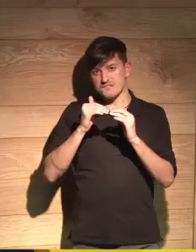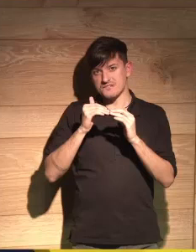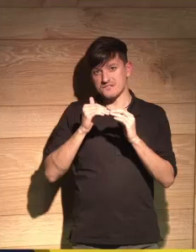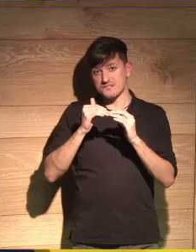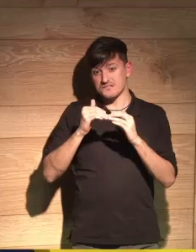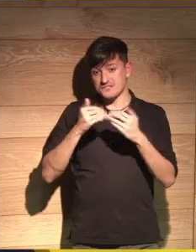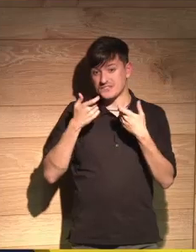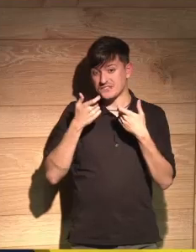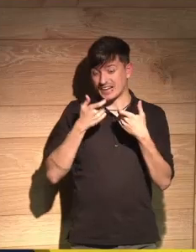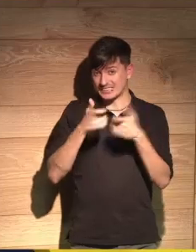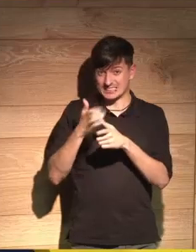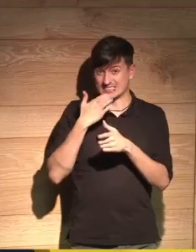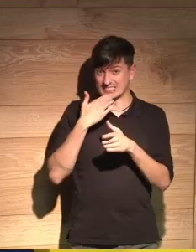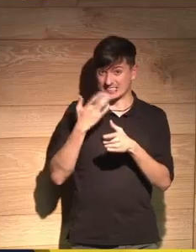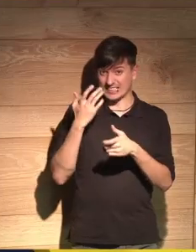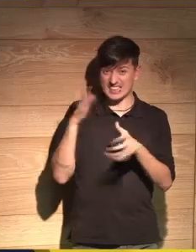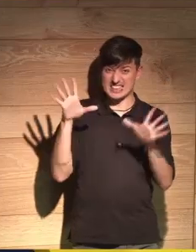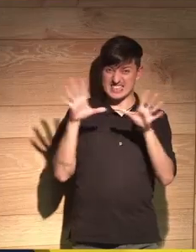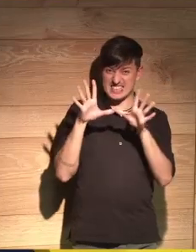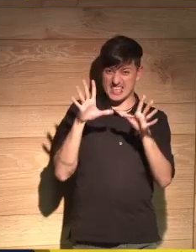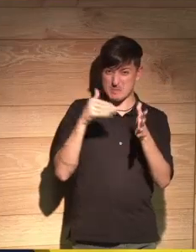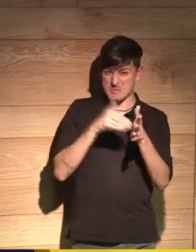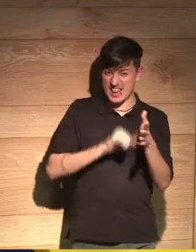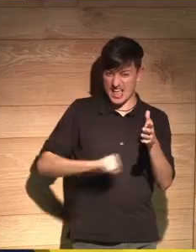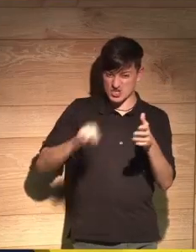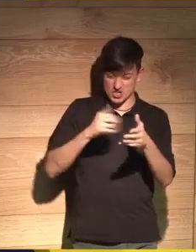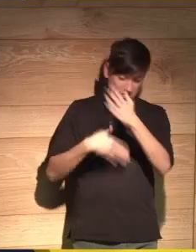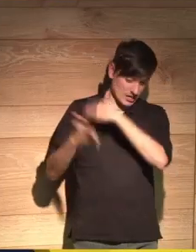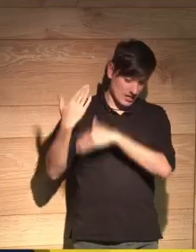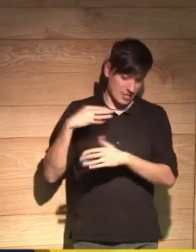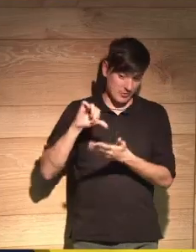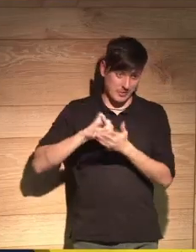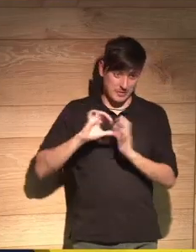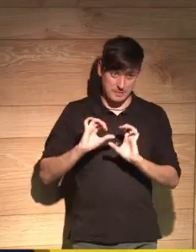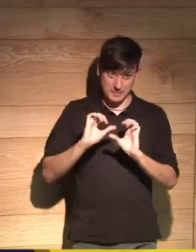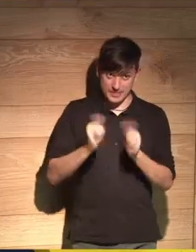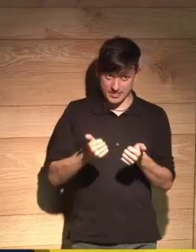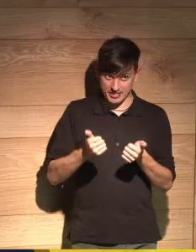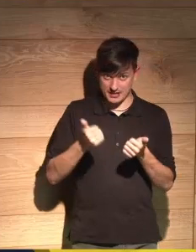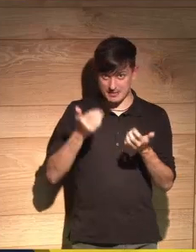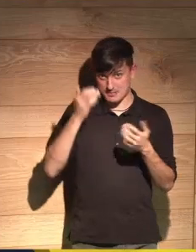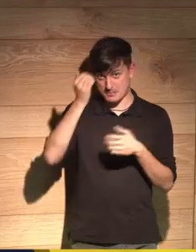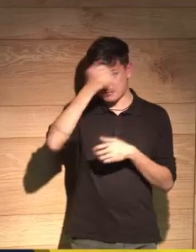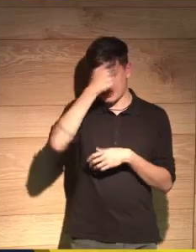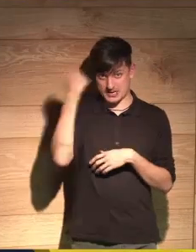The fractal nature is that when cities started 10,000 years ago, and the